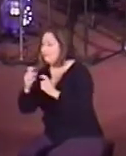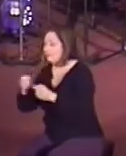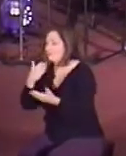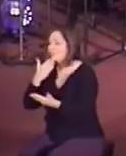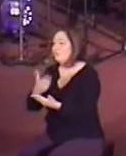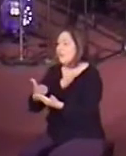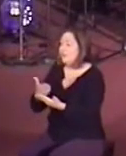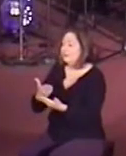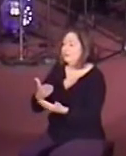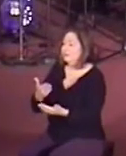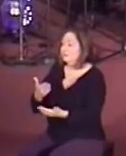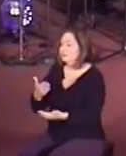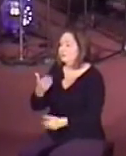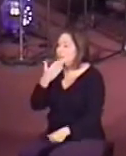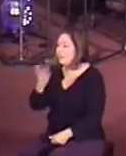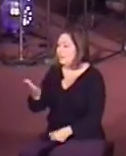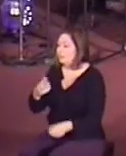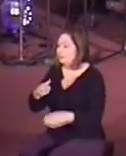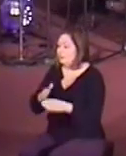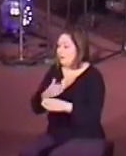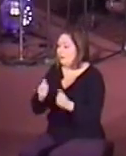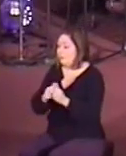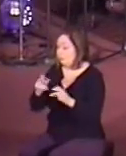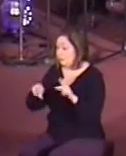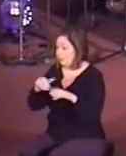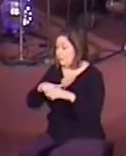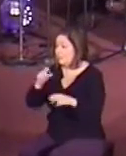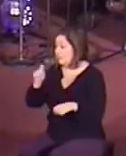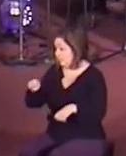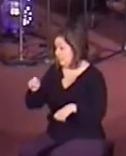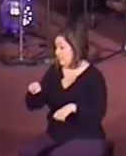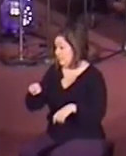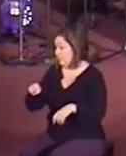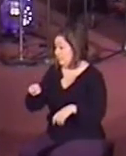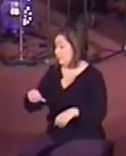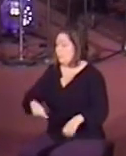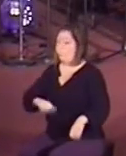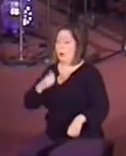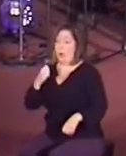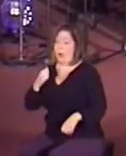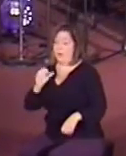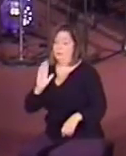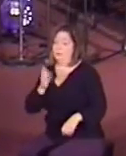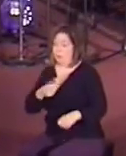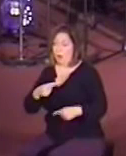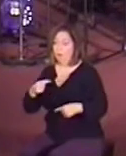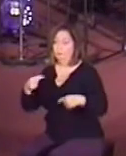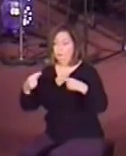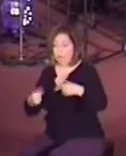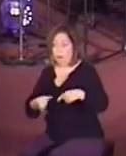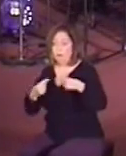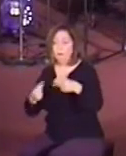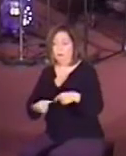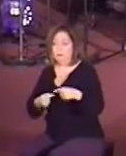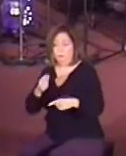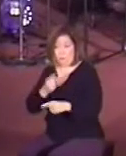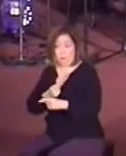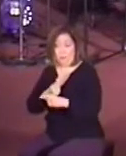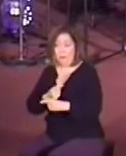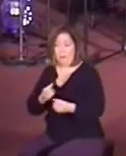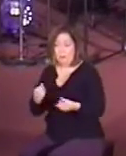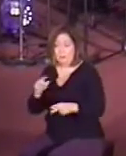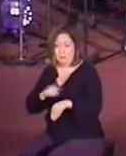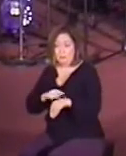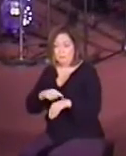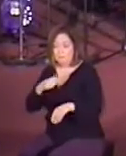being thankful, and sharing with other people in need. You see, it's pride that we battle against, right? I mean, how many times, and I have felt